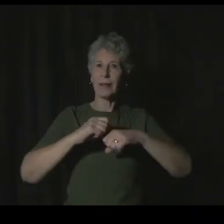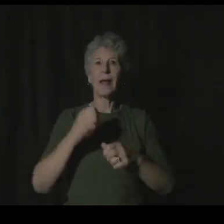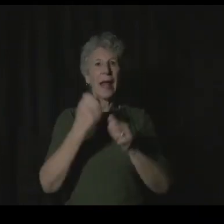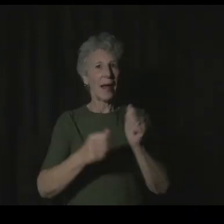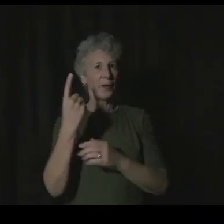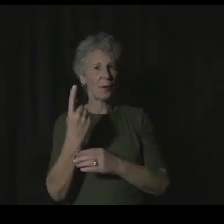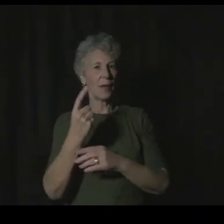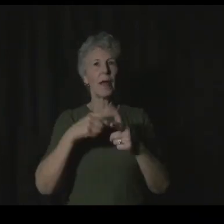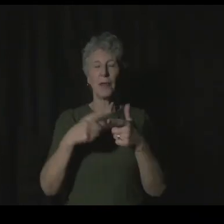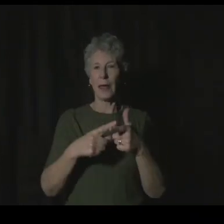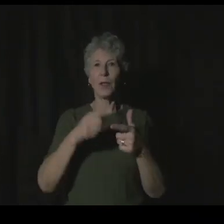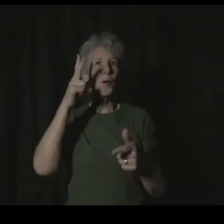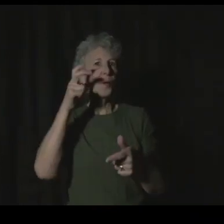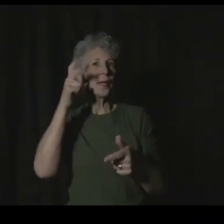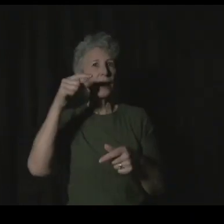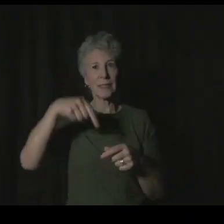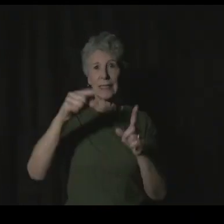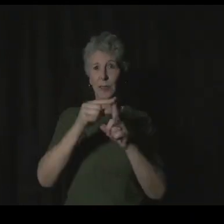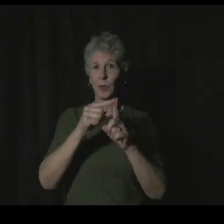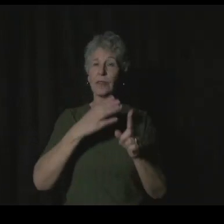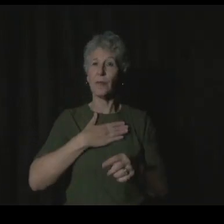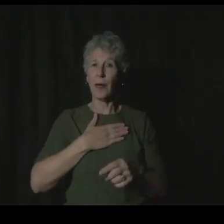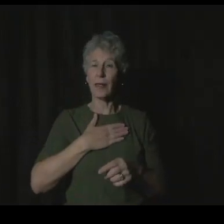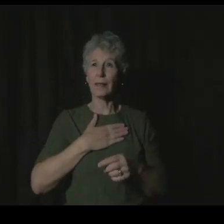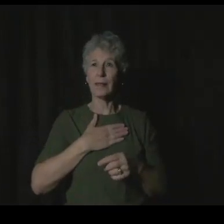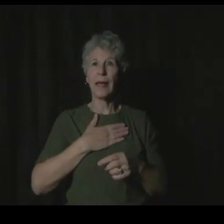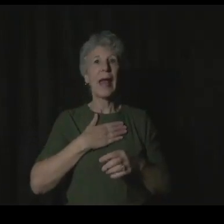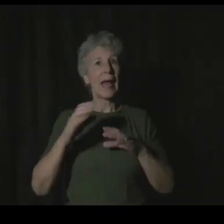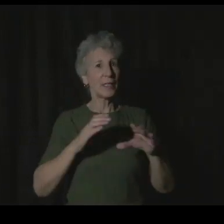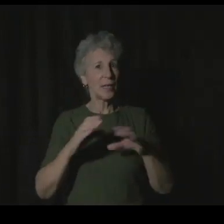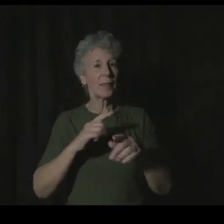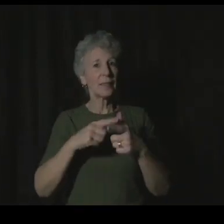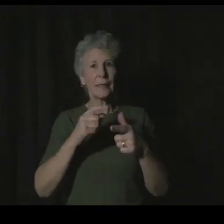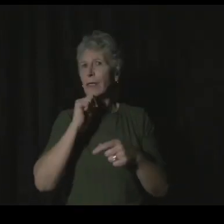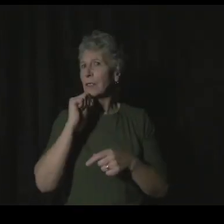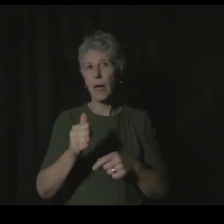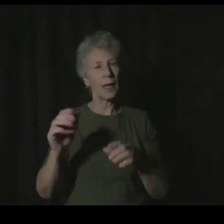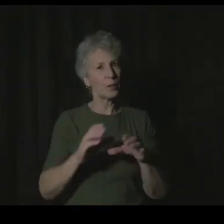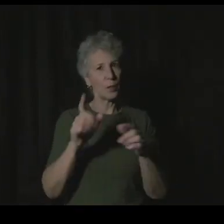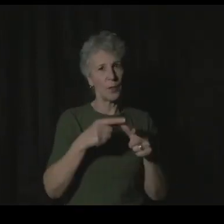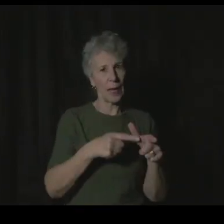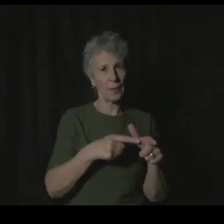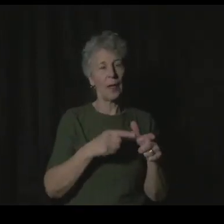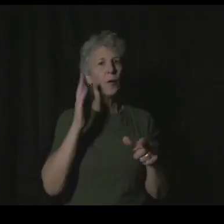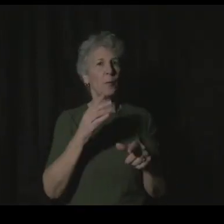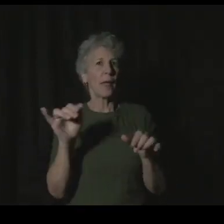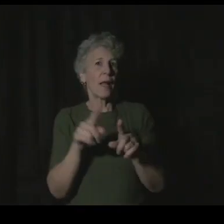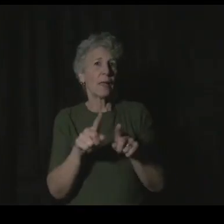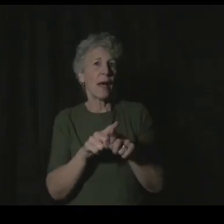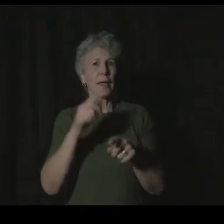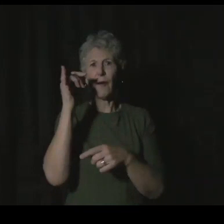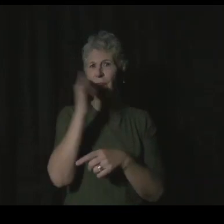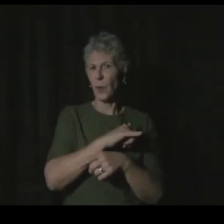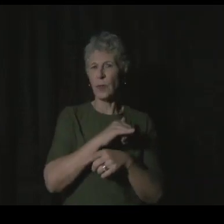Everyone then who hears words of mine and does not do them will be like a